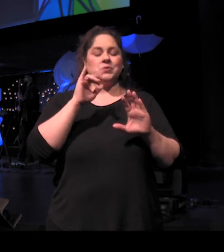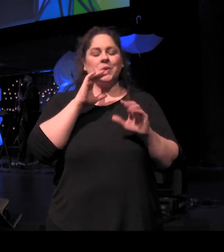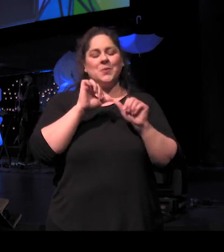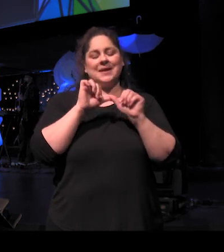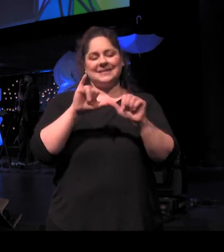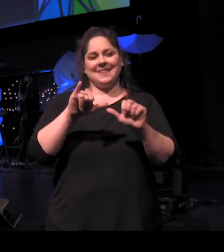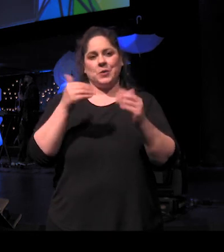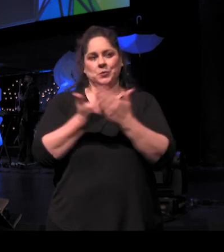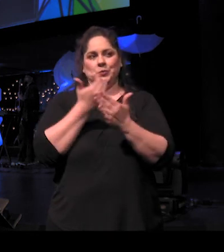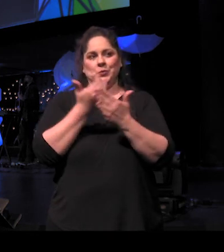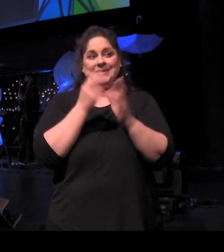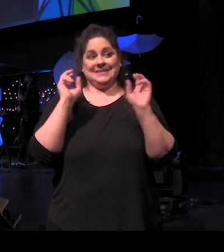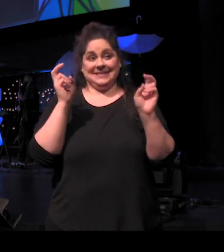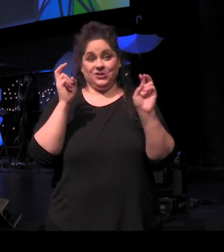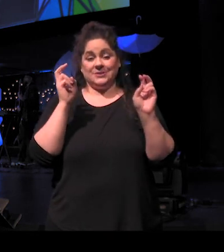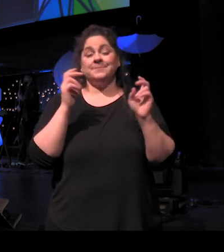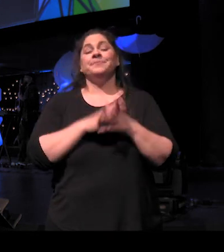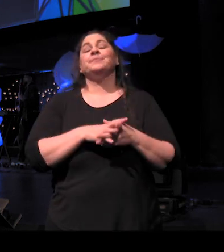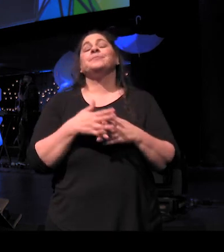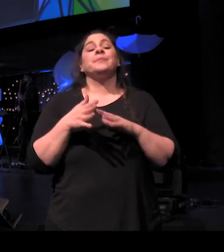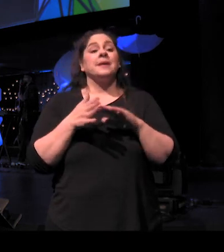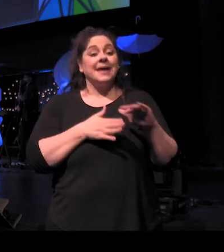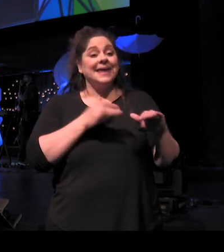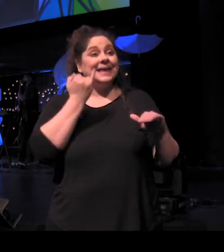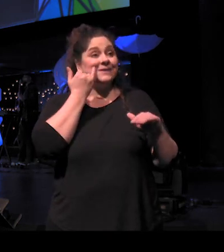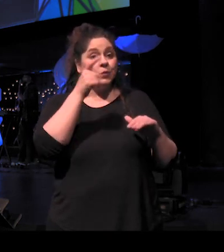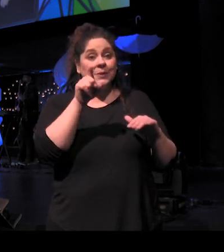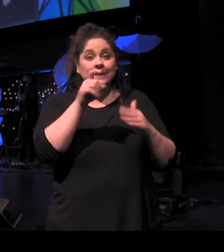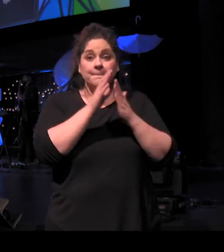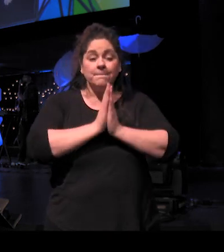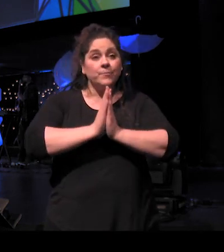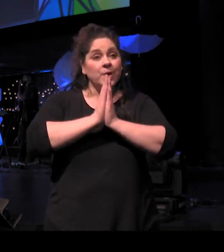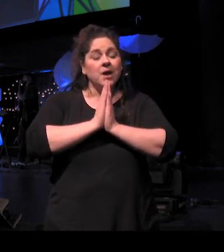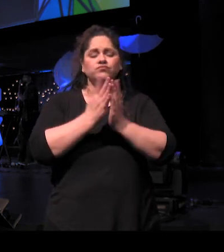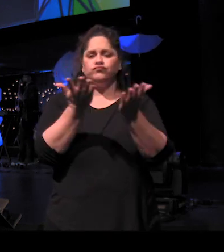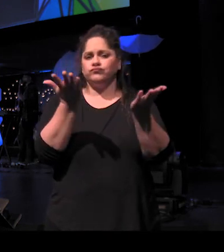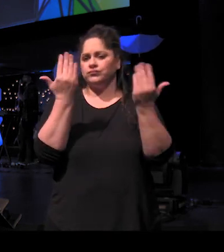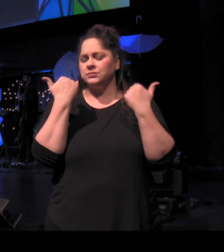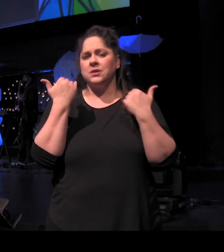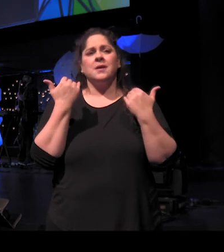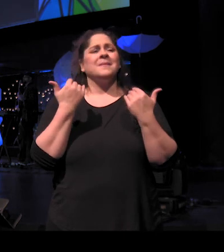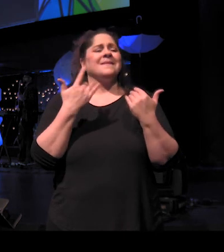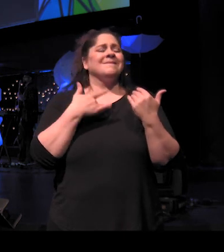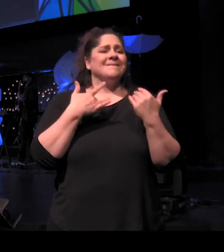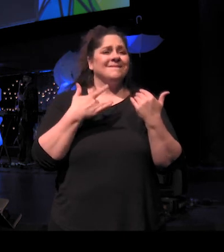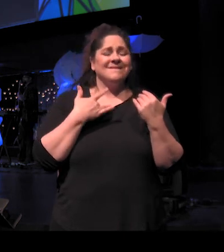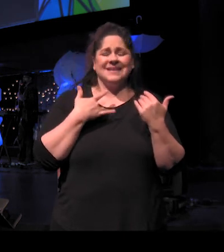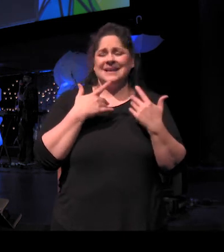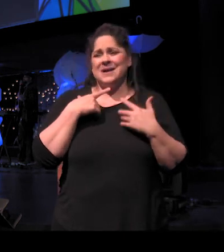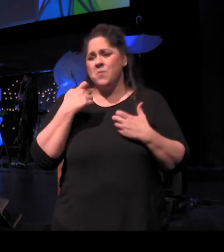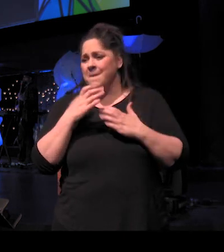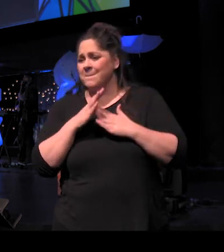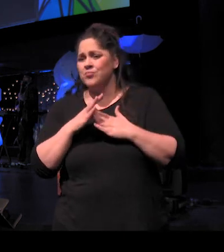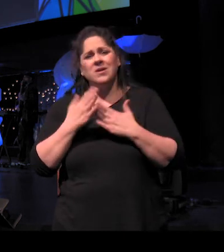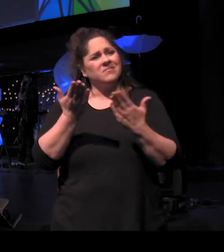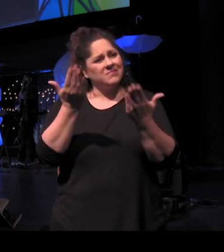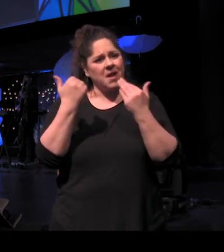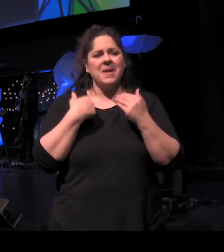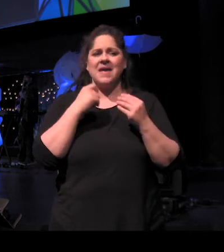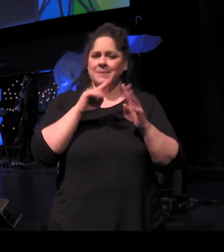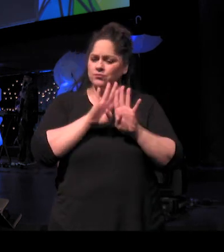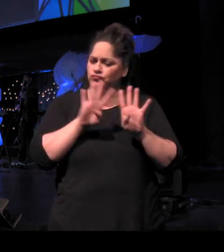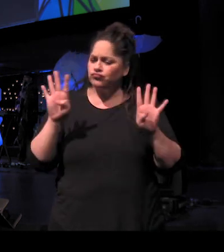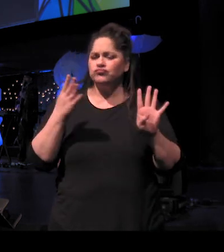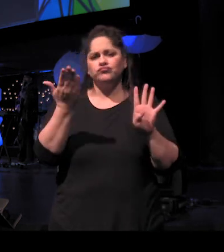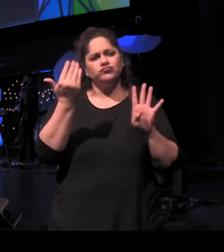going to be great. And if you need prayer for any reason, we'll have a prayer team down front. Please feel free to come. Don't leave here without somebody praying with you if you really need that. We'd love